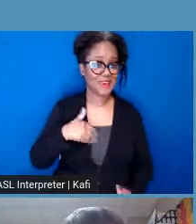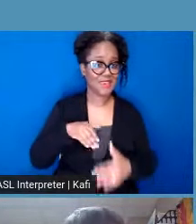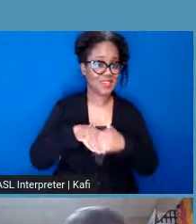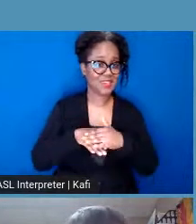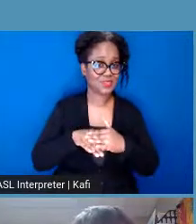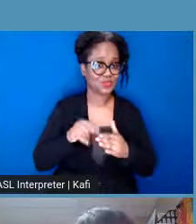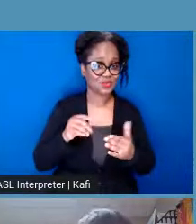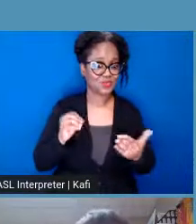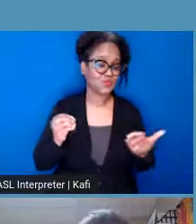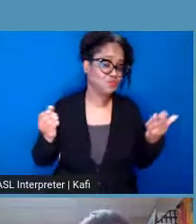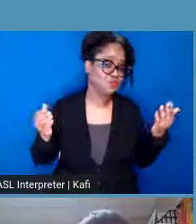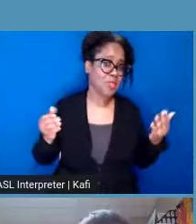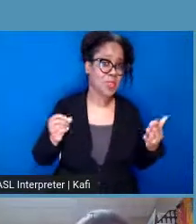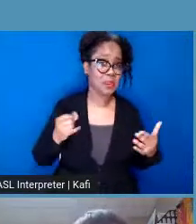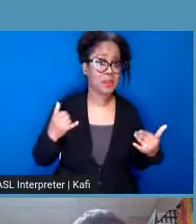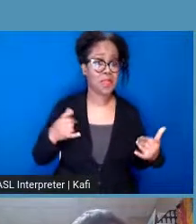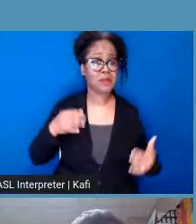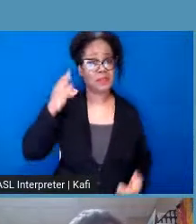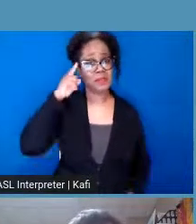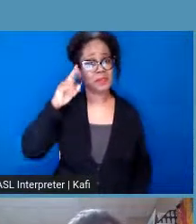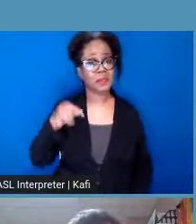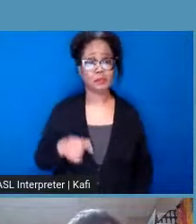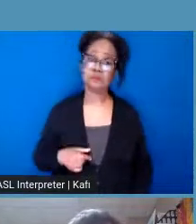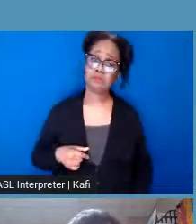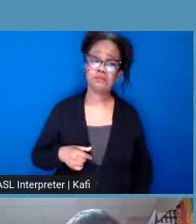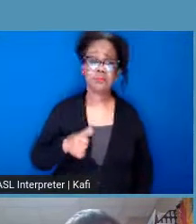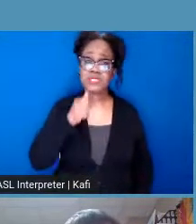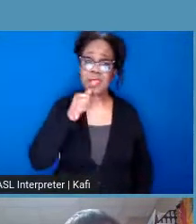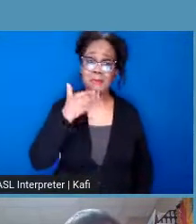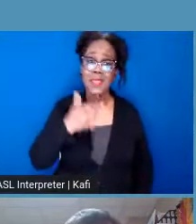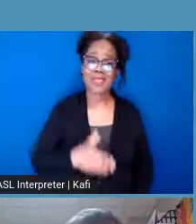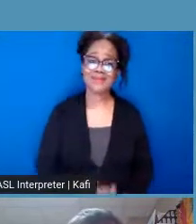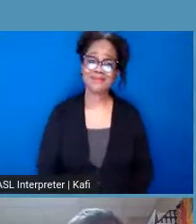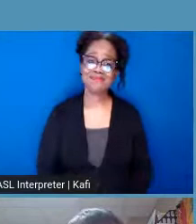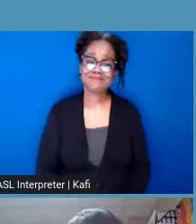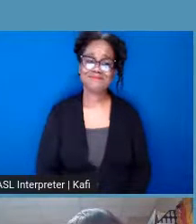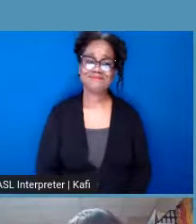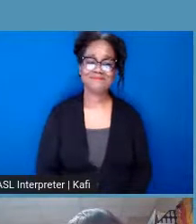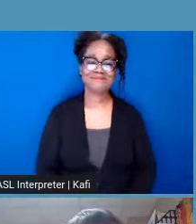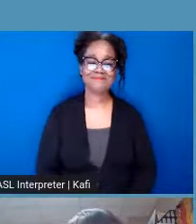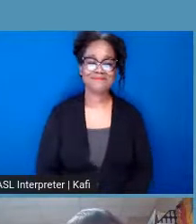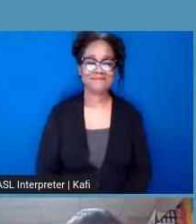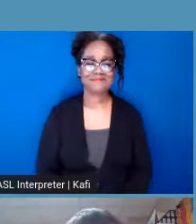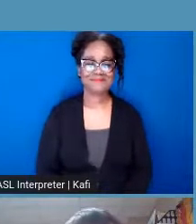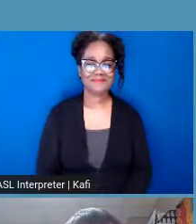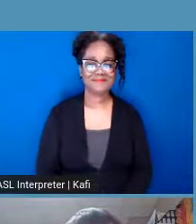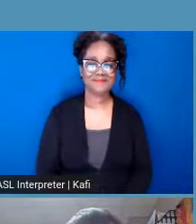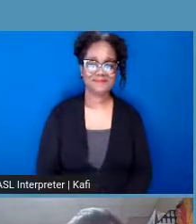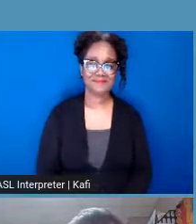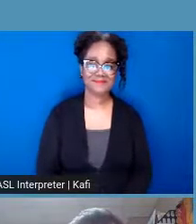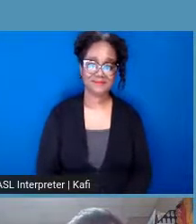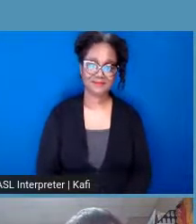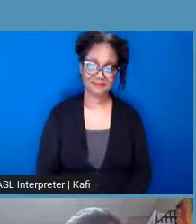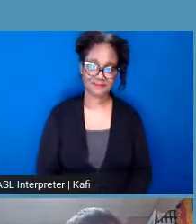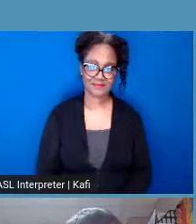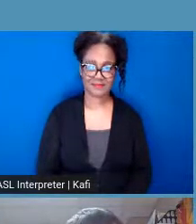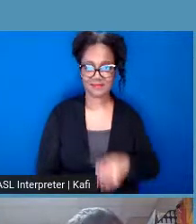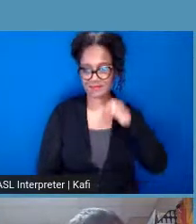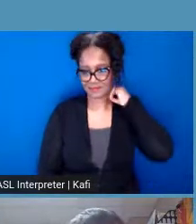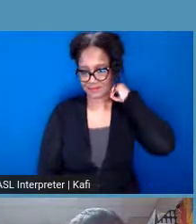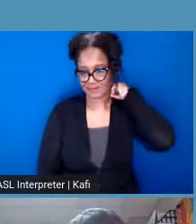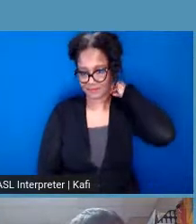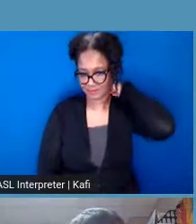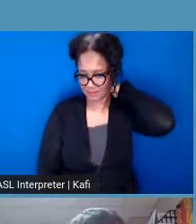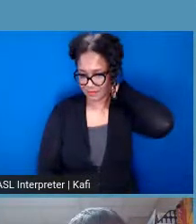it's not all that bad. Yeah. Yeah, and it was funny when we were